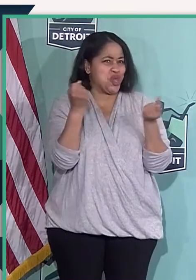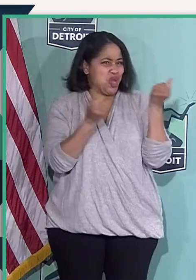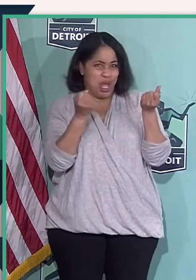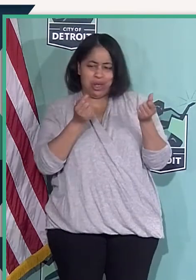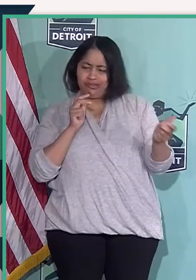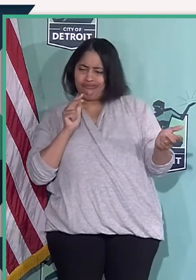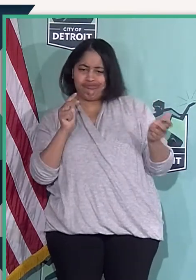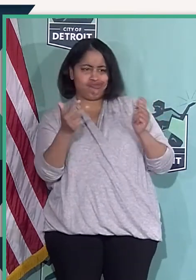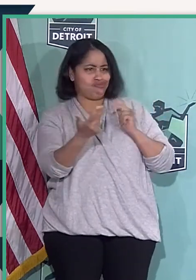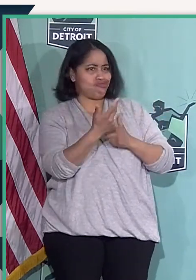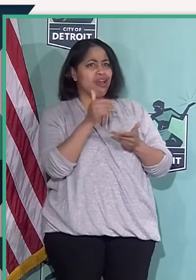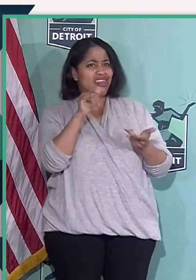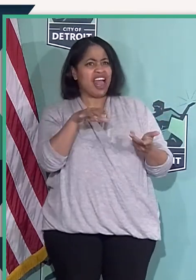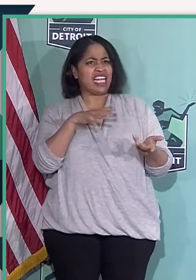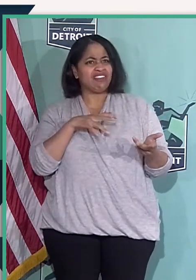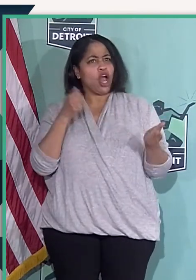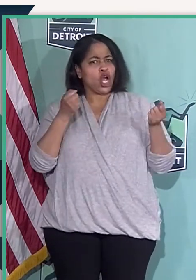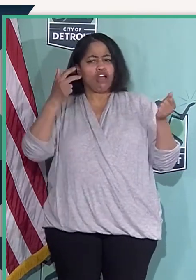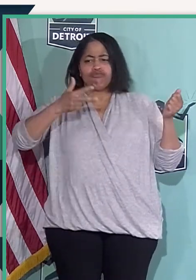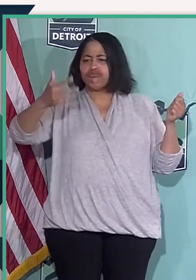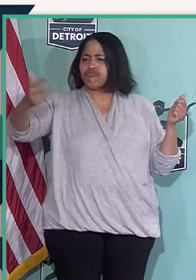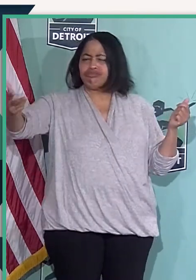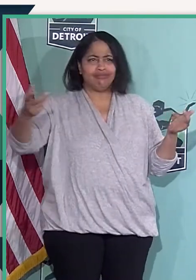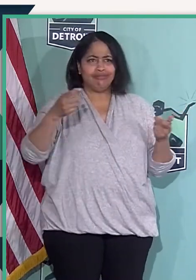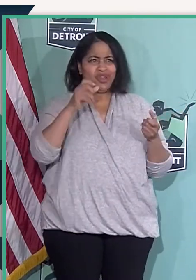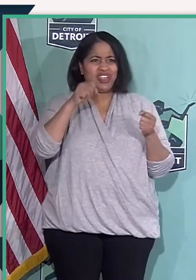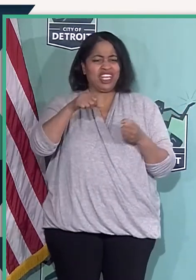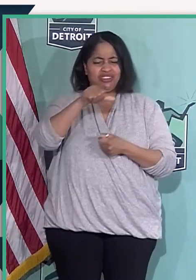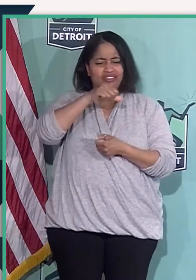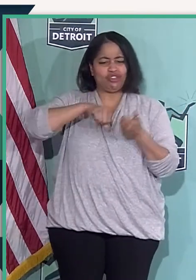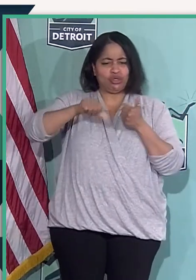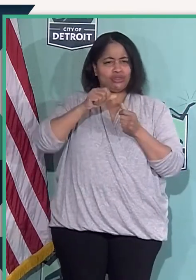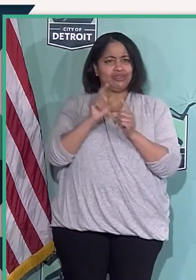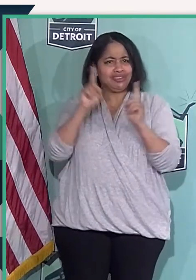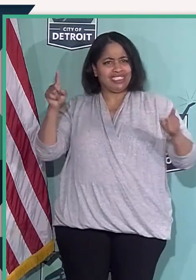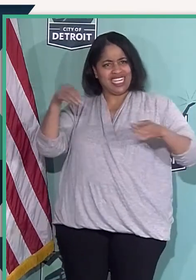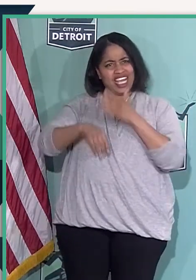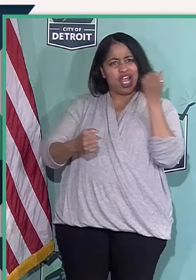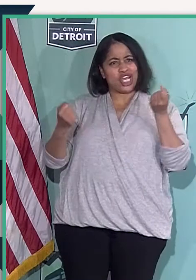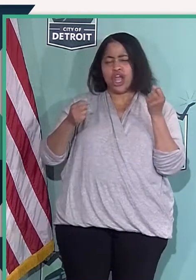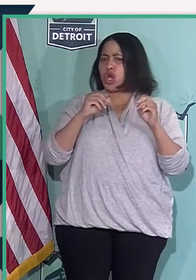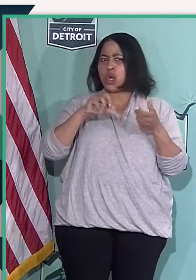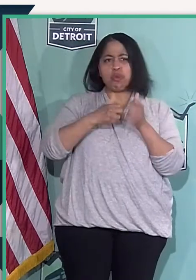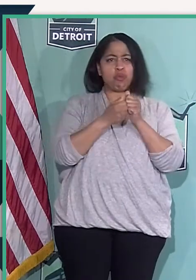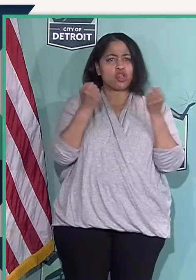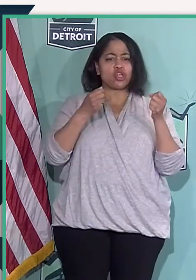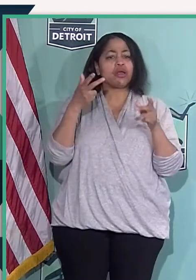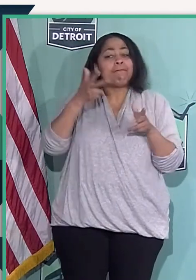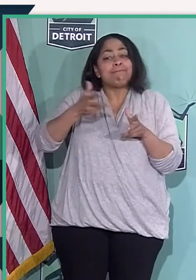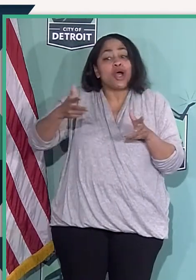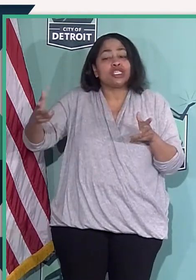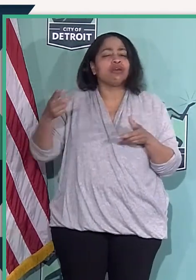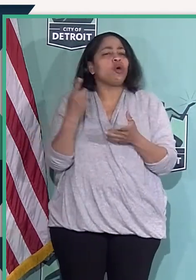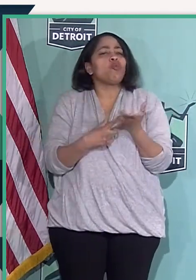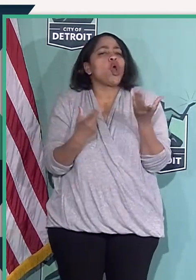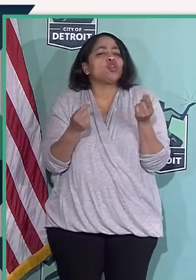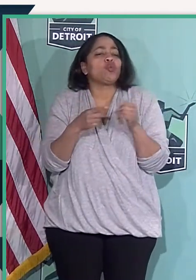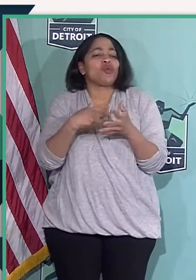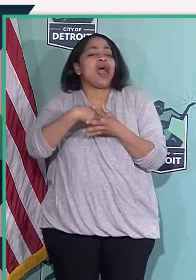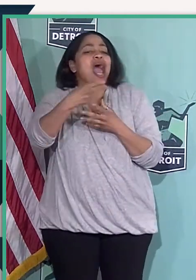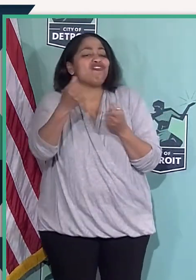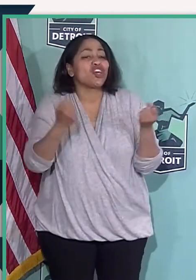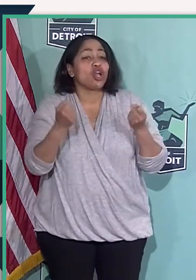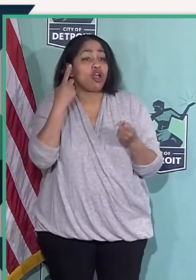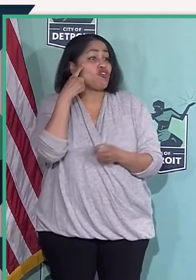cars gathering. You don't have to have social distancing of cars. There's no problem with the cars parking together. It's what do you do when you get out of the cars? And at least